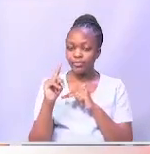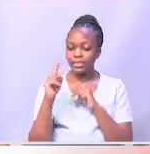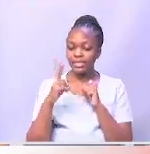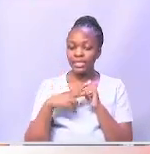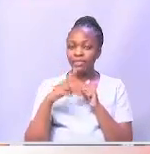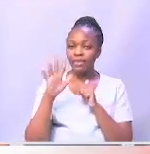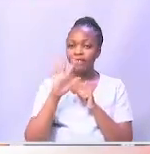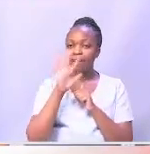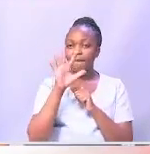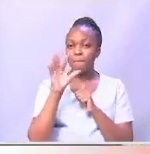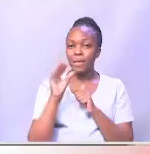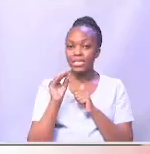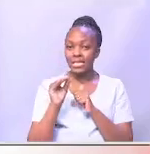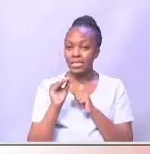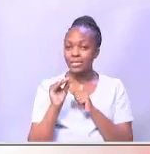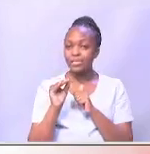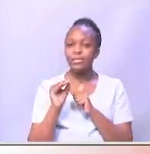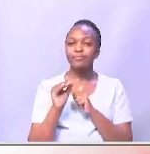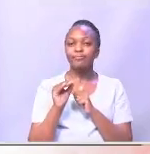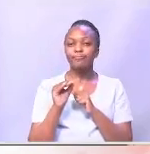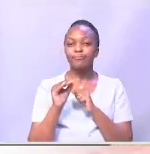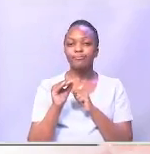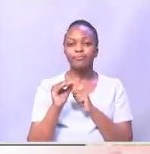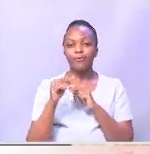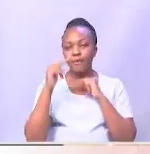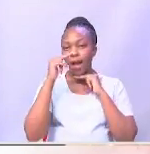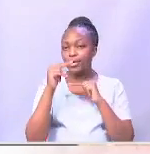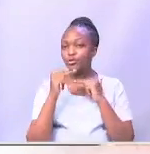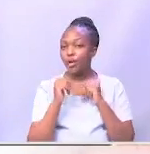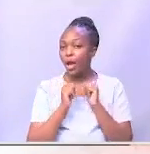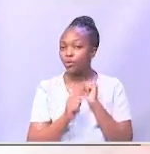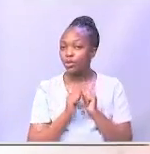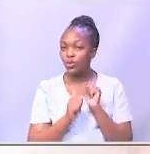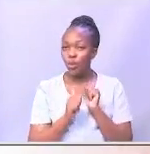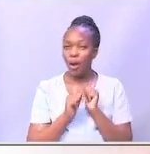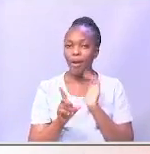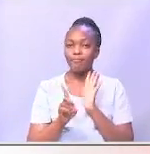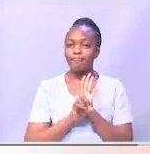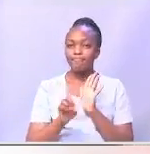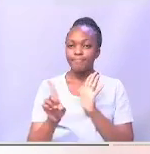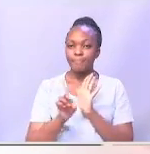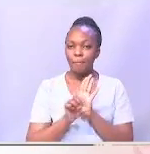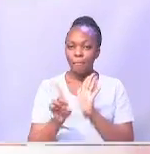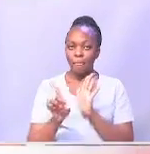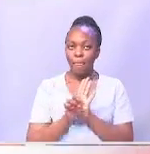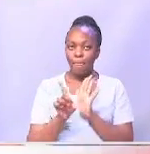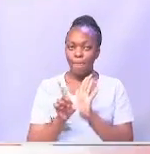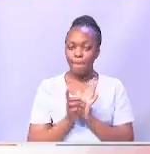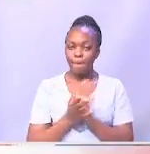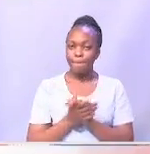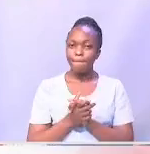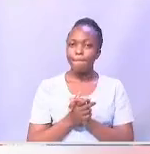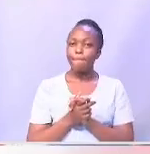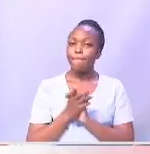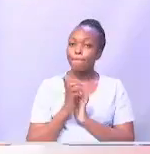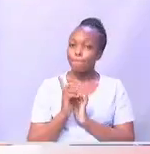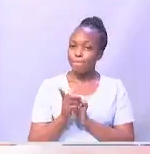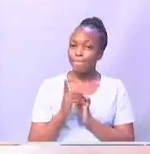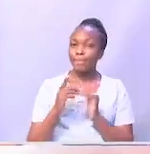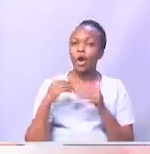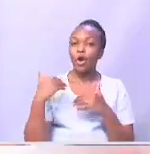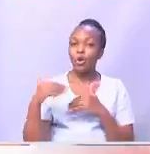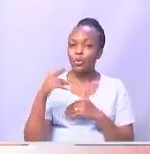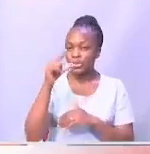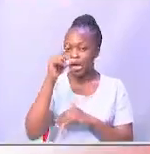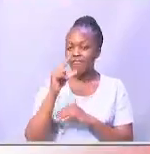75% of secondary schools are day schools. There is what we call free-day secondary school, where the government pays 24,400 and